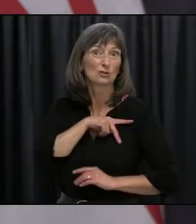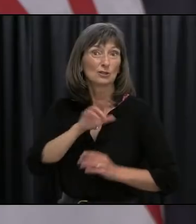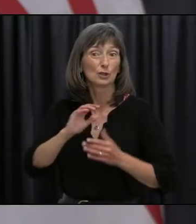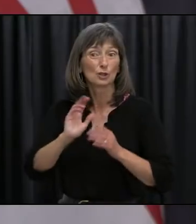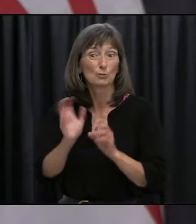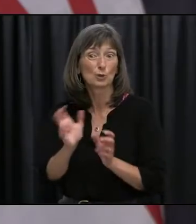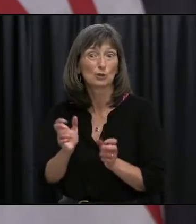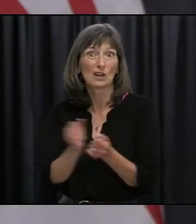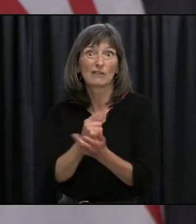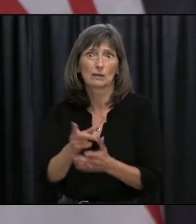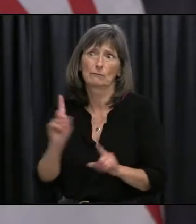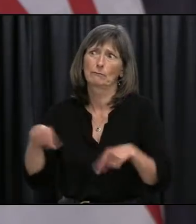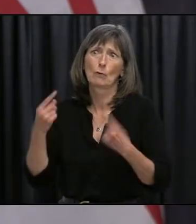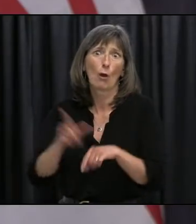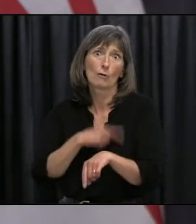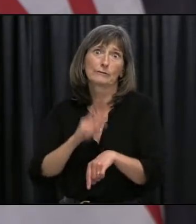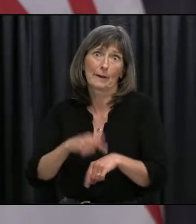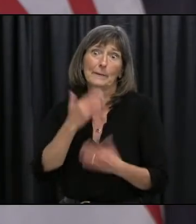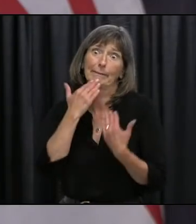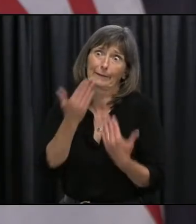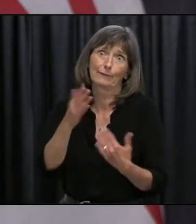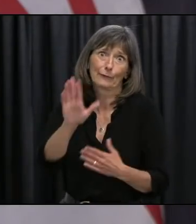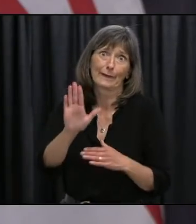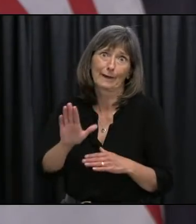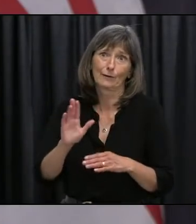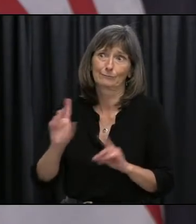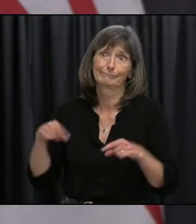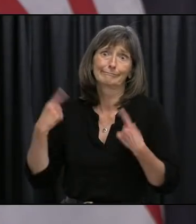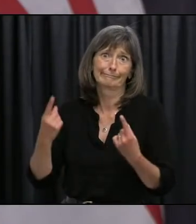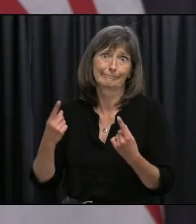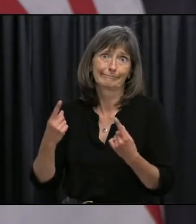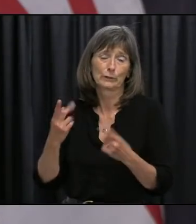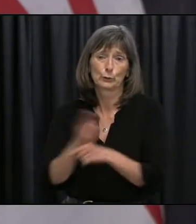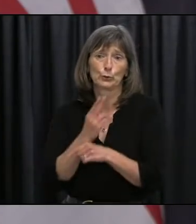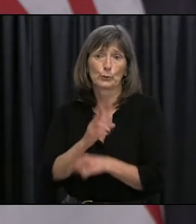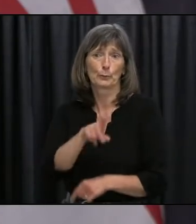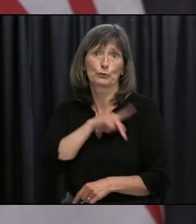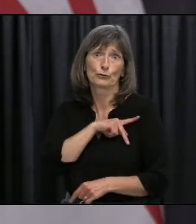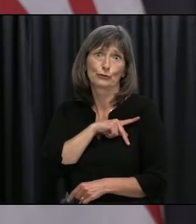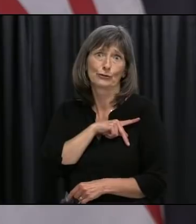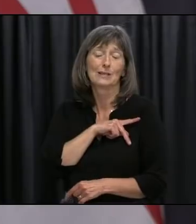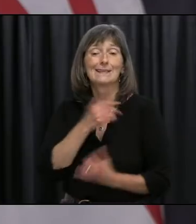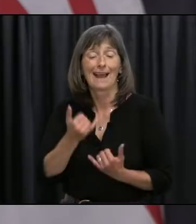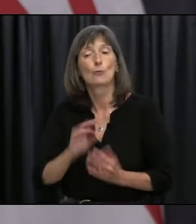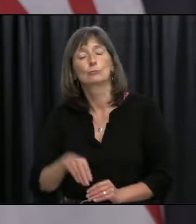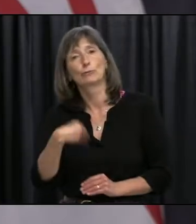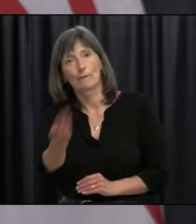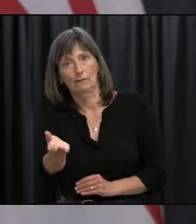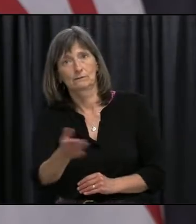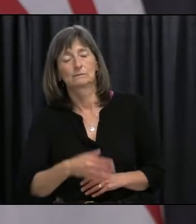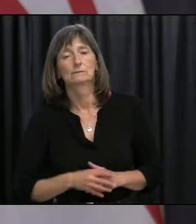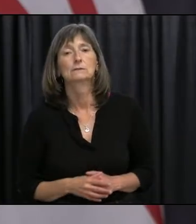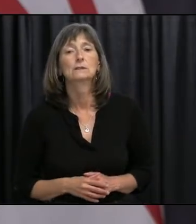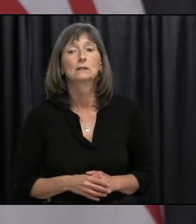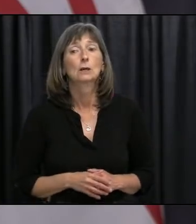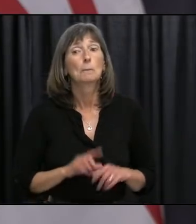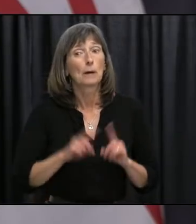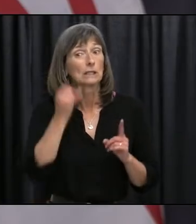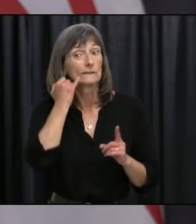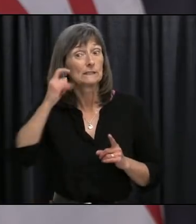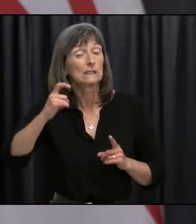time, and we thank them for that. So right now there will be some training. I would imagine that will be required. So professional development will